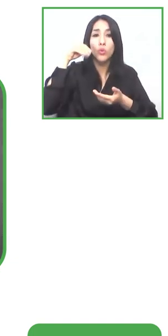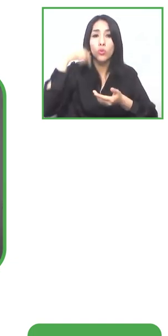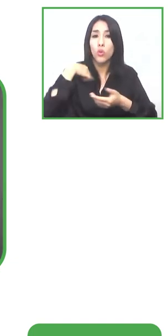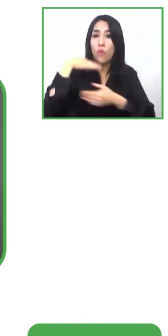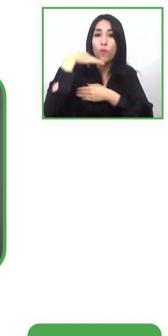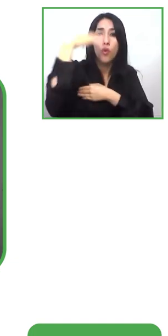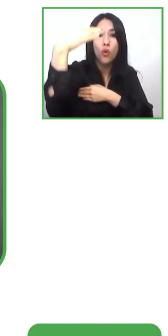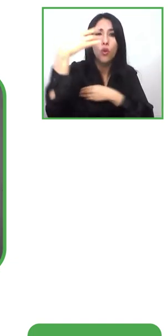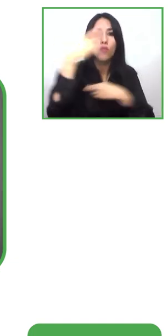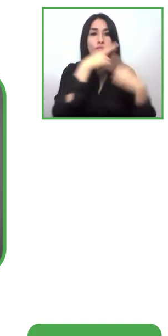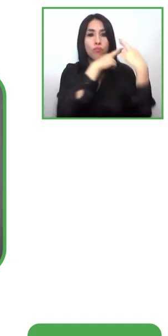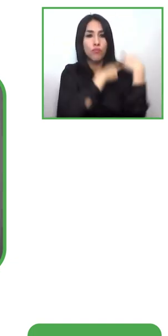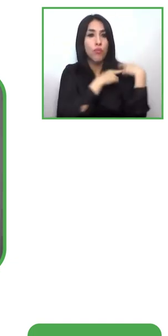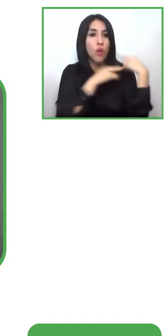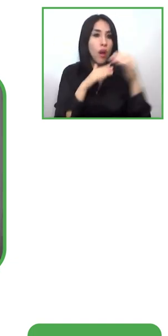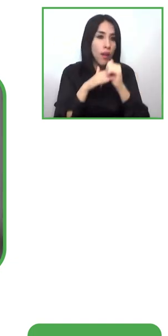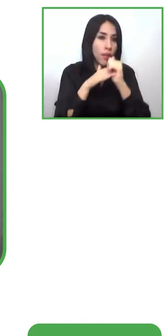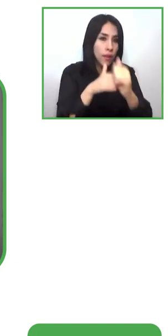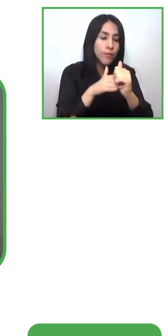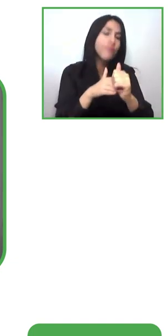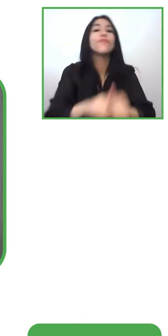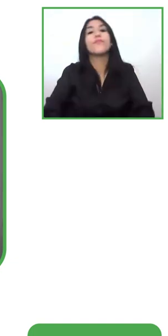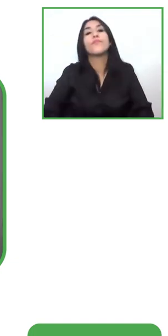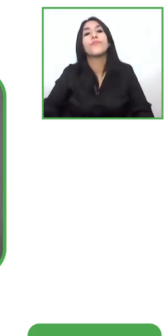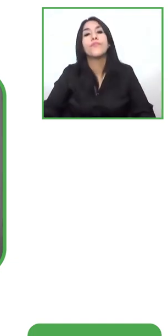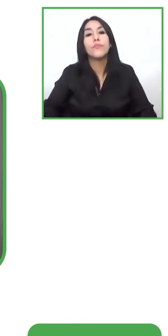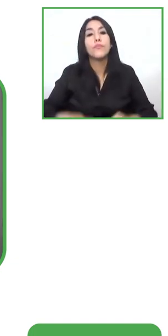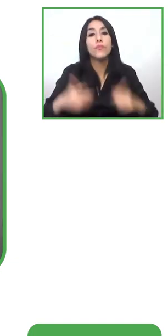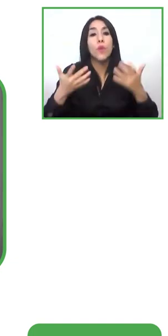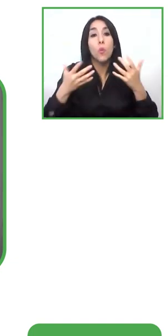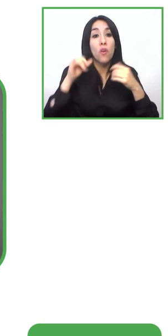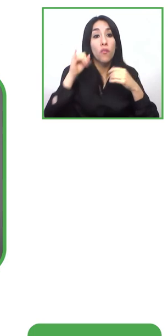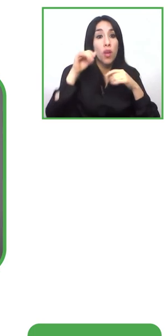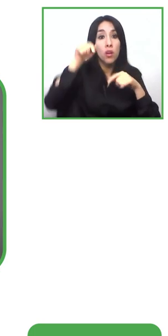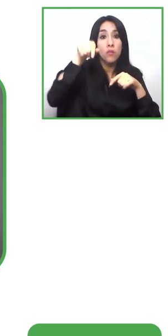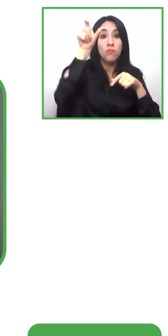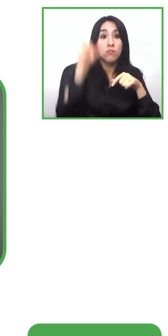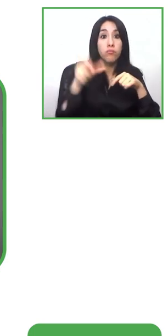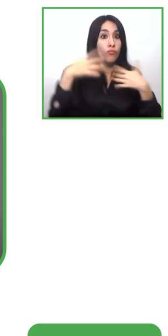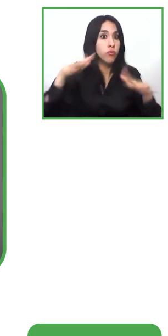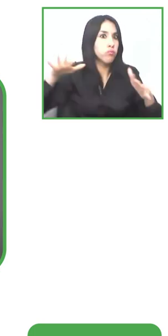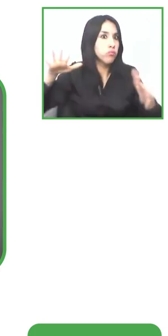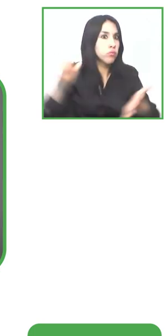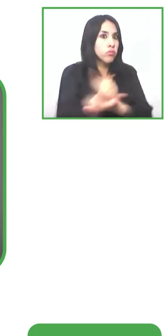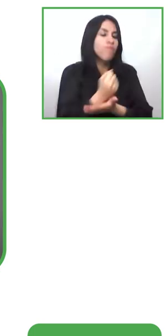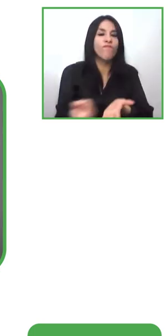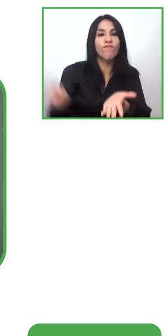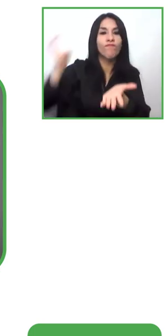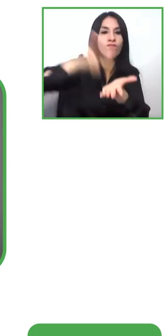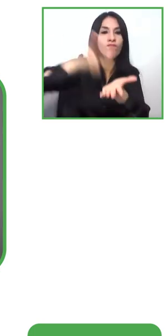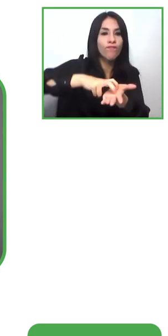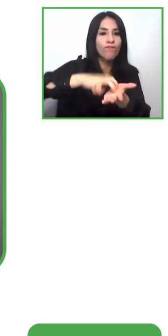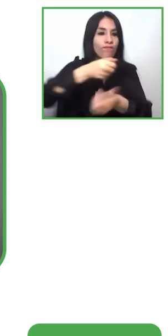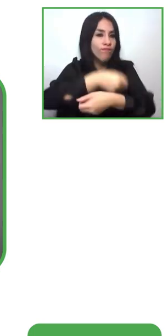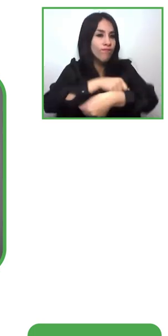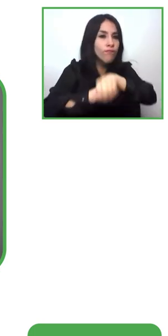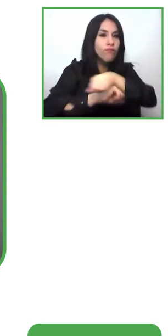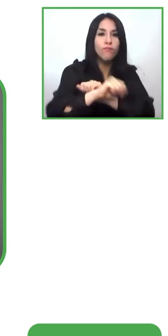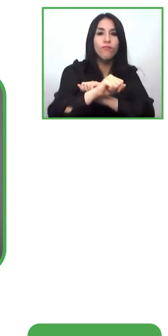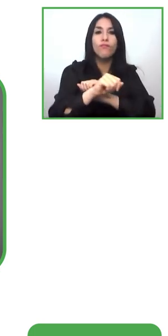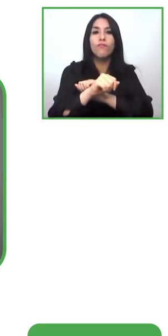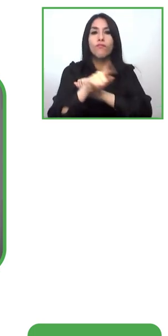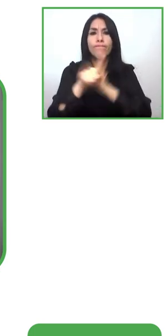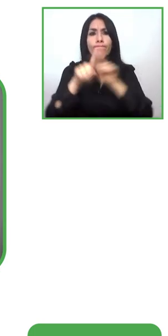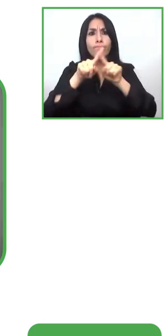there will always be people with disabilities, but they can show that disabled people can